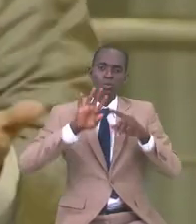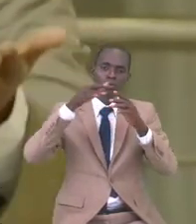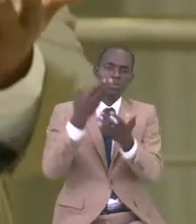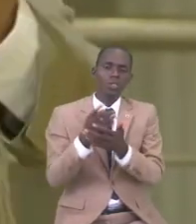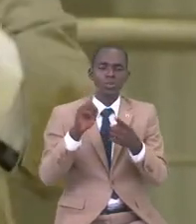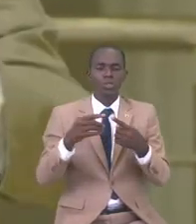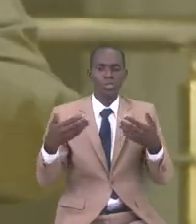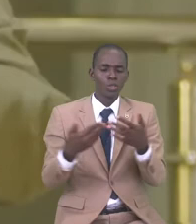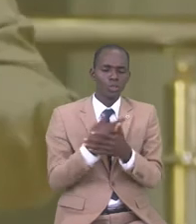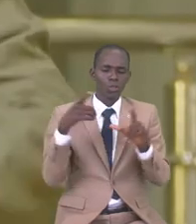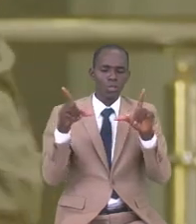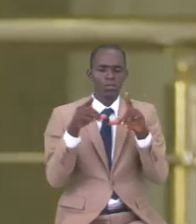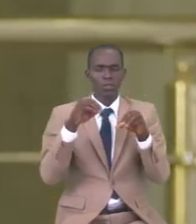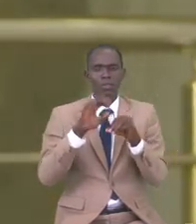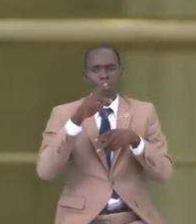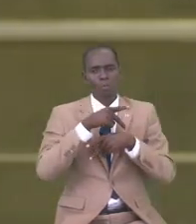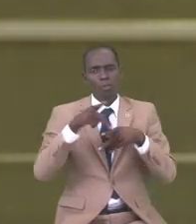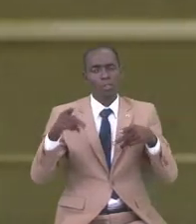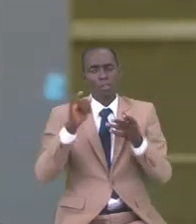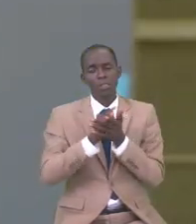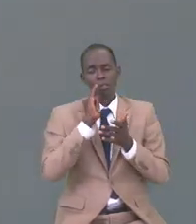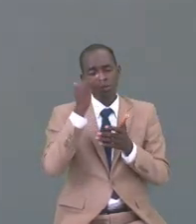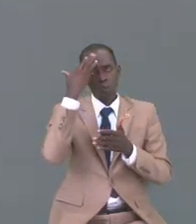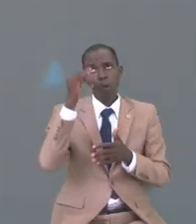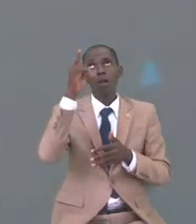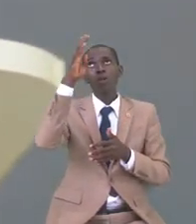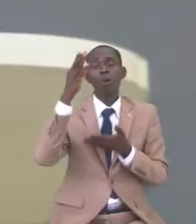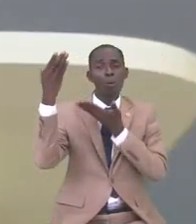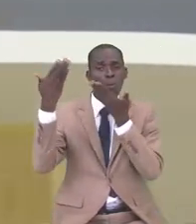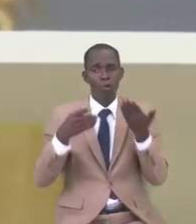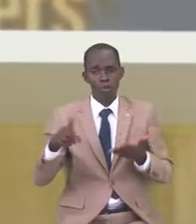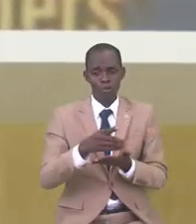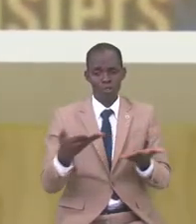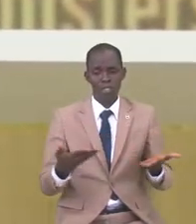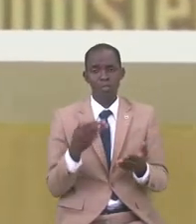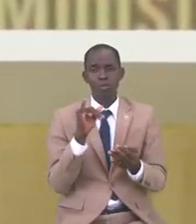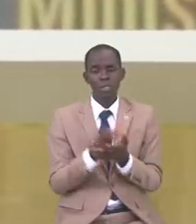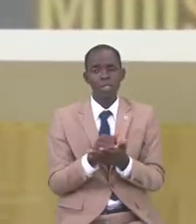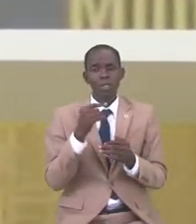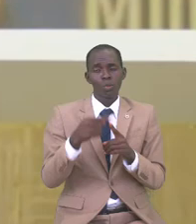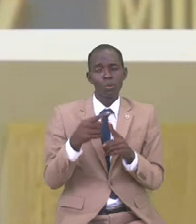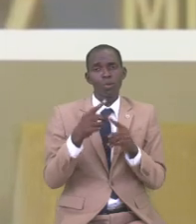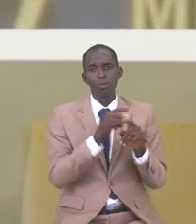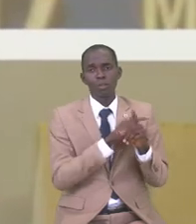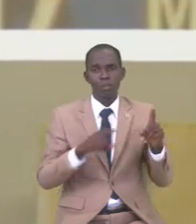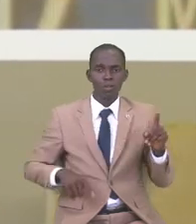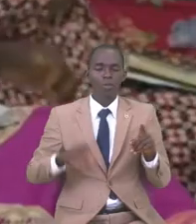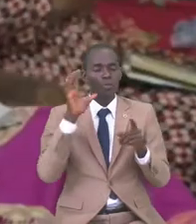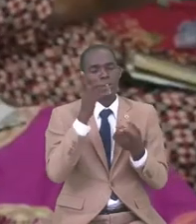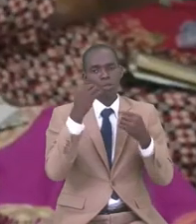you can do that, he brought you here so that the word of the Lord will come unto